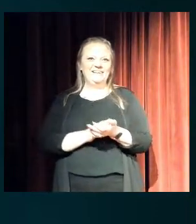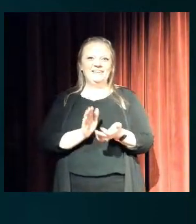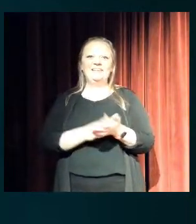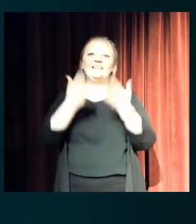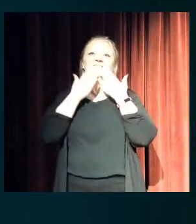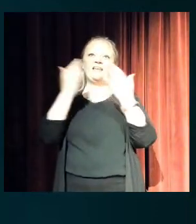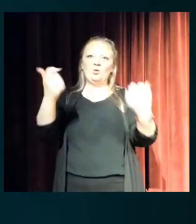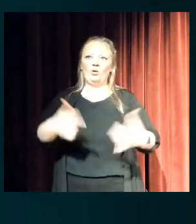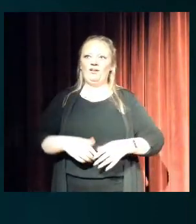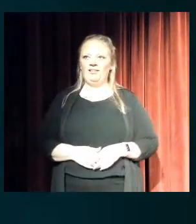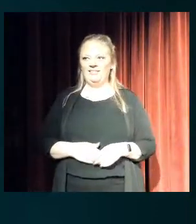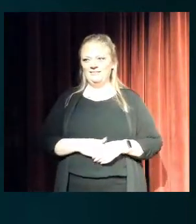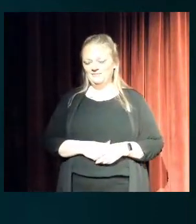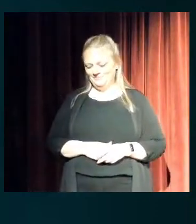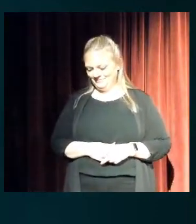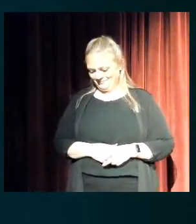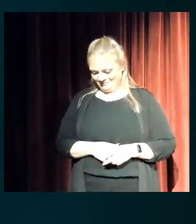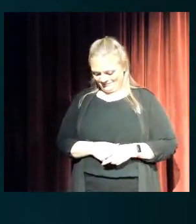Thank you all.